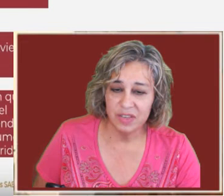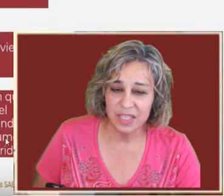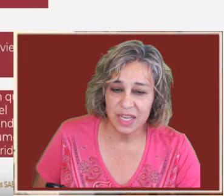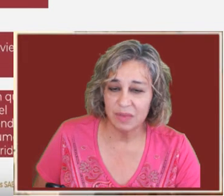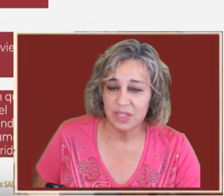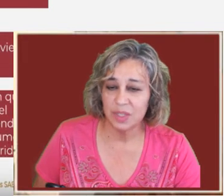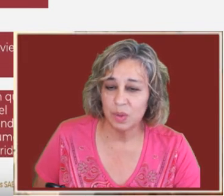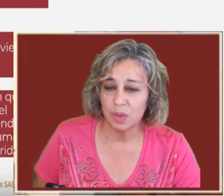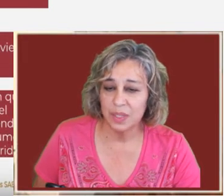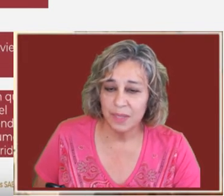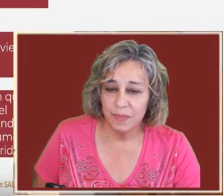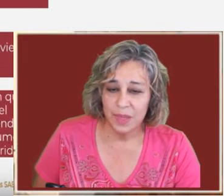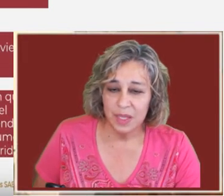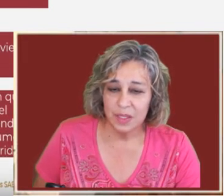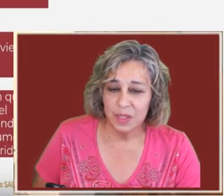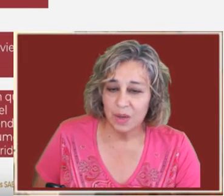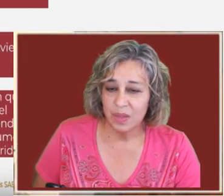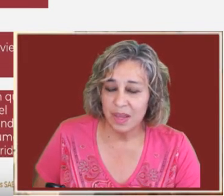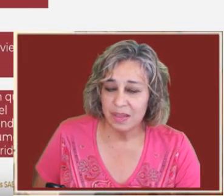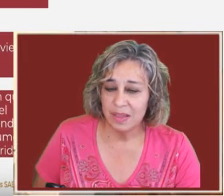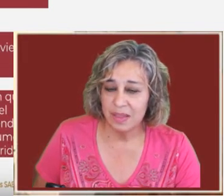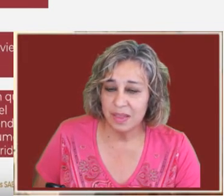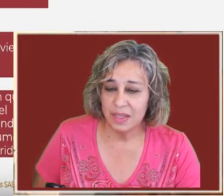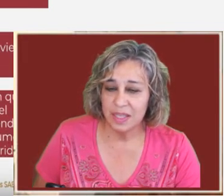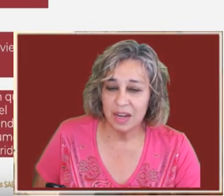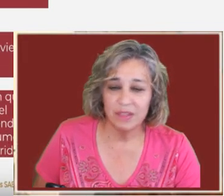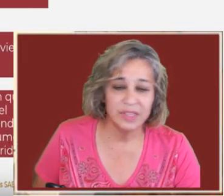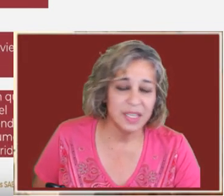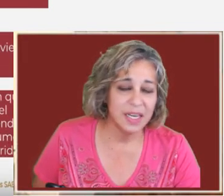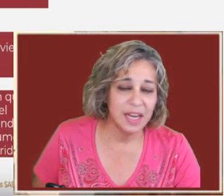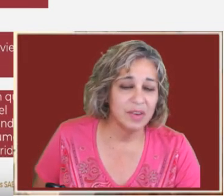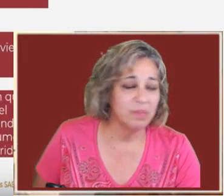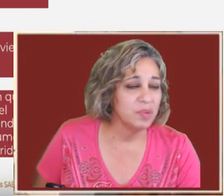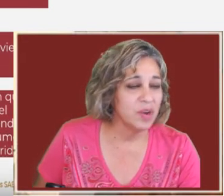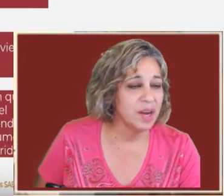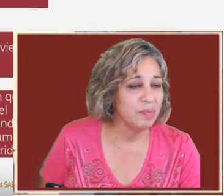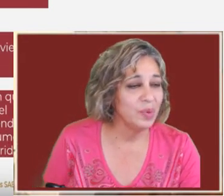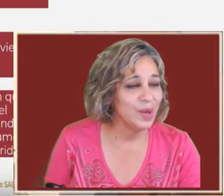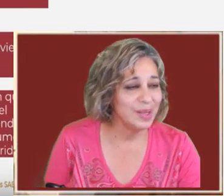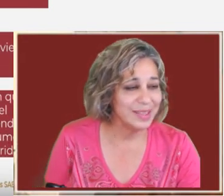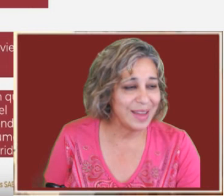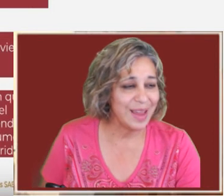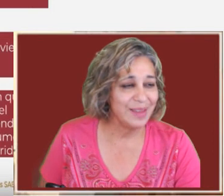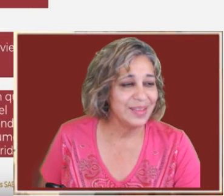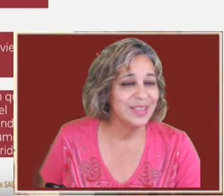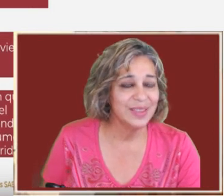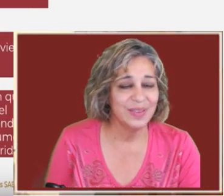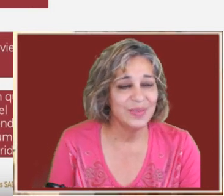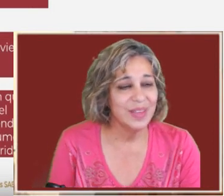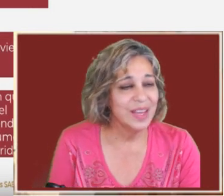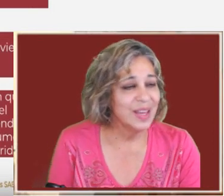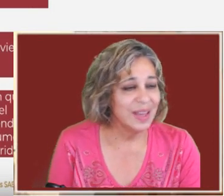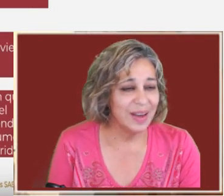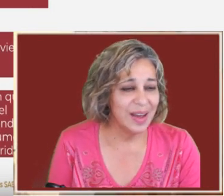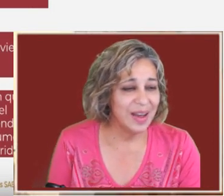another estate that was sold. So they said all of a sudden now they're trying to put a stay on this.